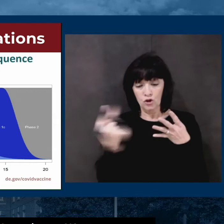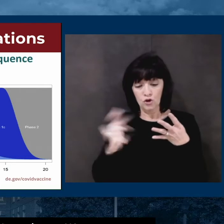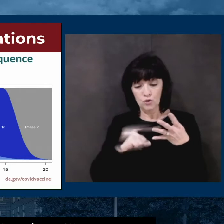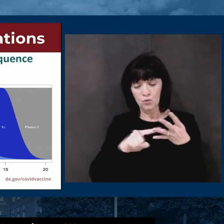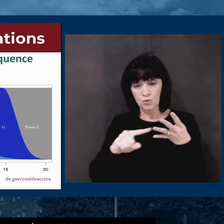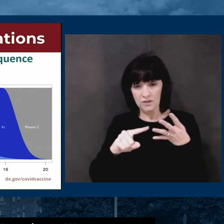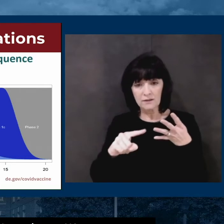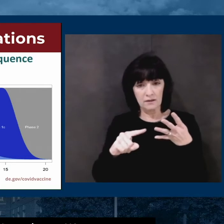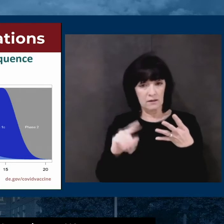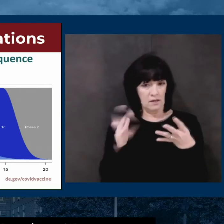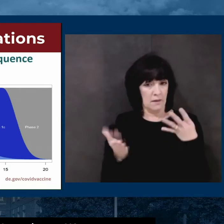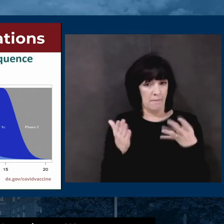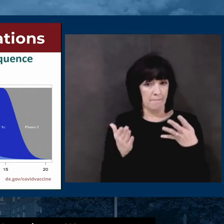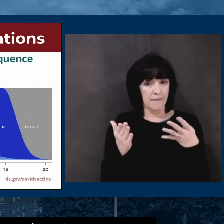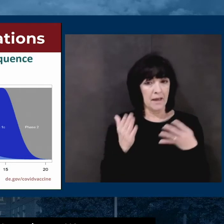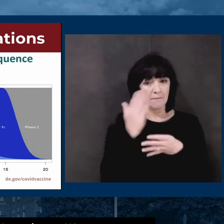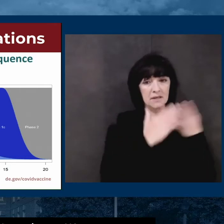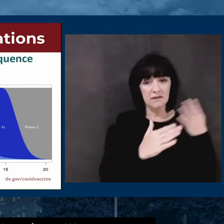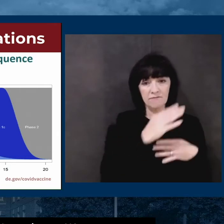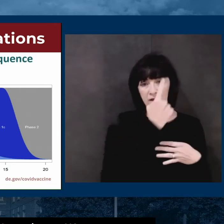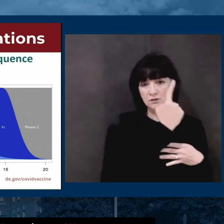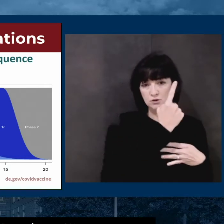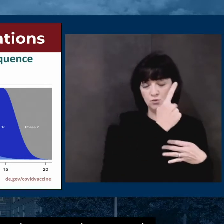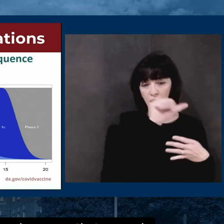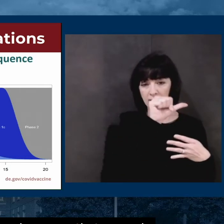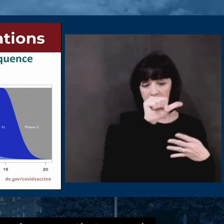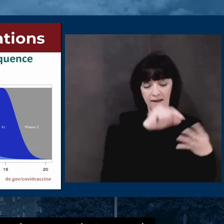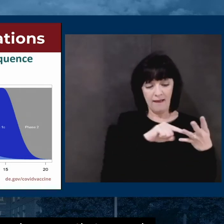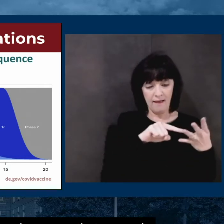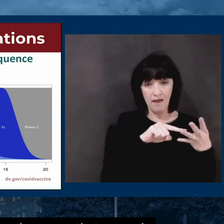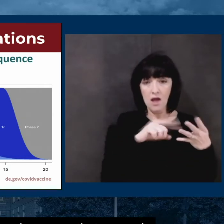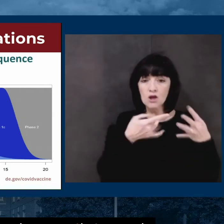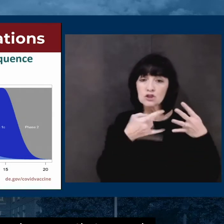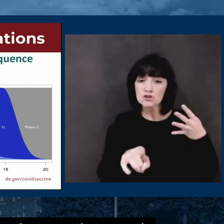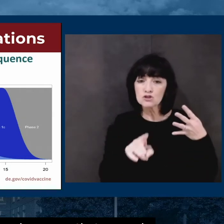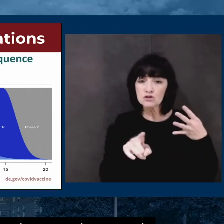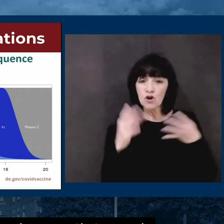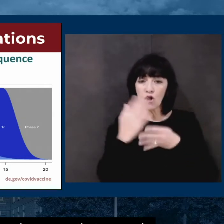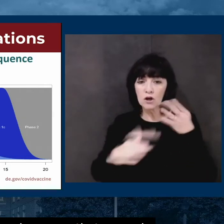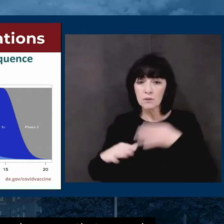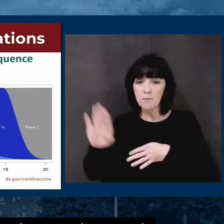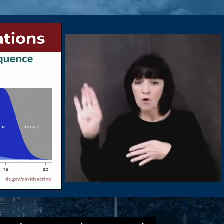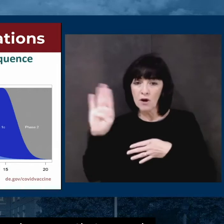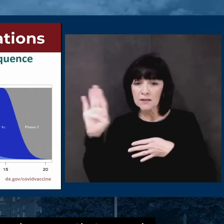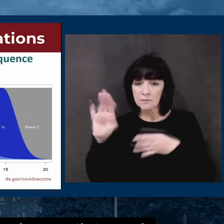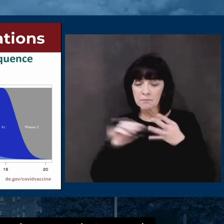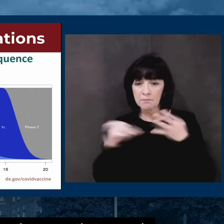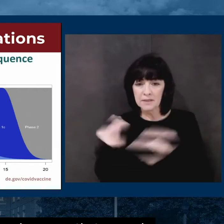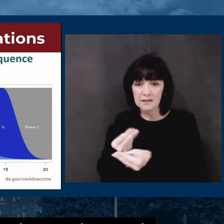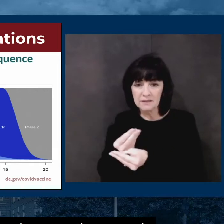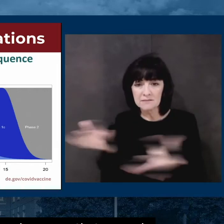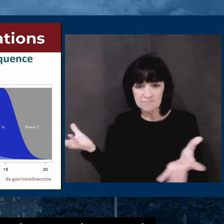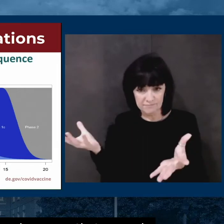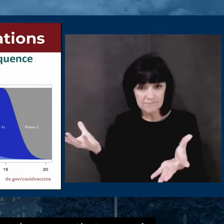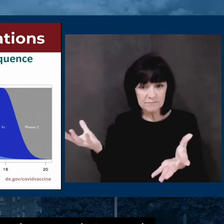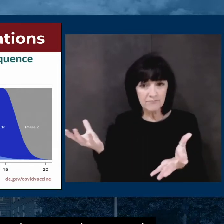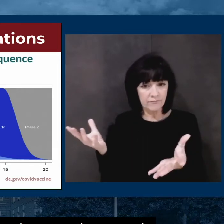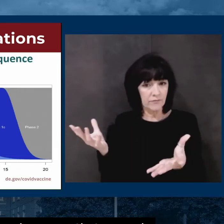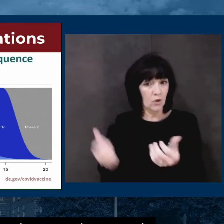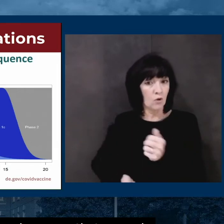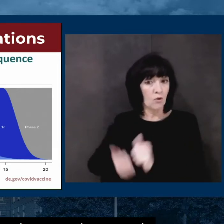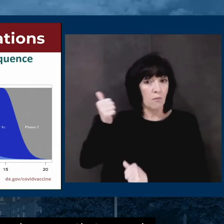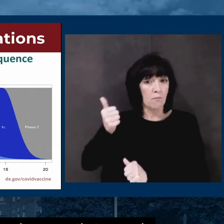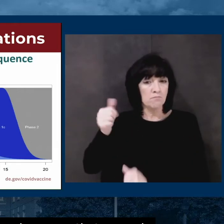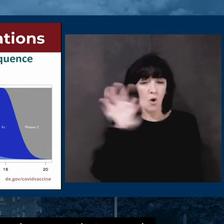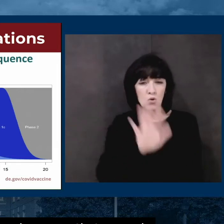its vaccination allocation, we can start beginning phase 1B distribution. And you can see the bulk of phase 1B maybe around 5 weeks